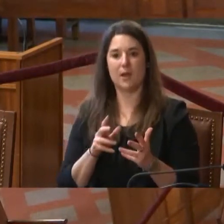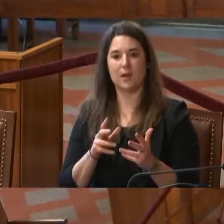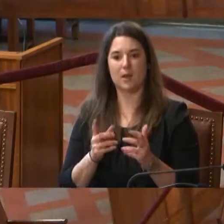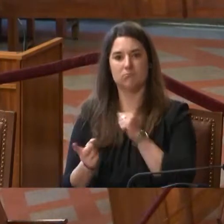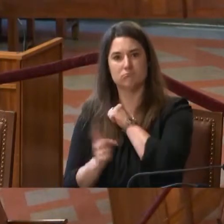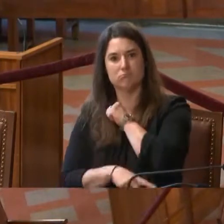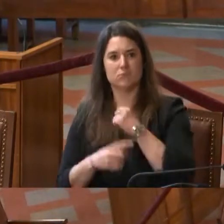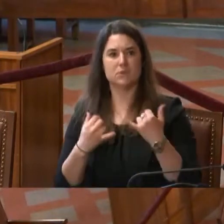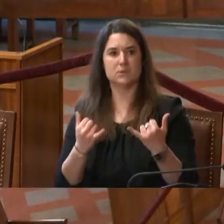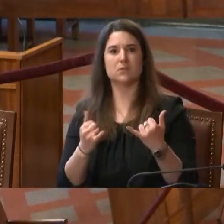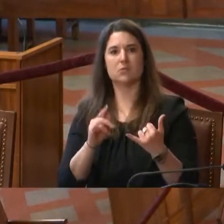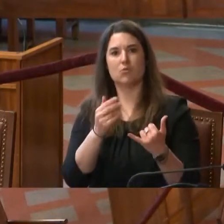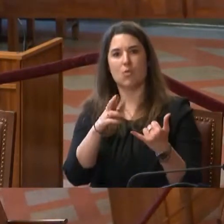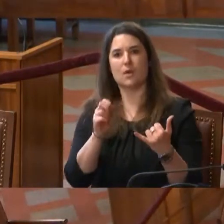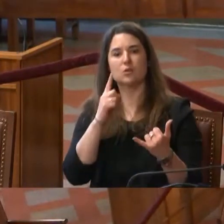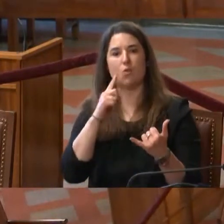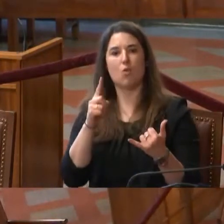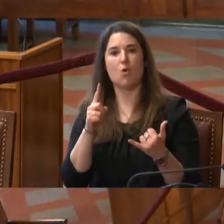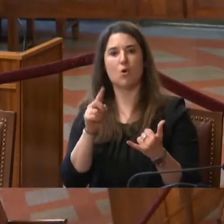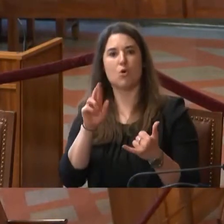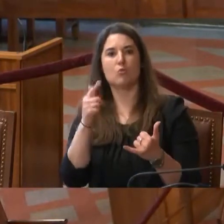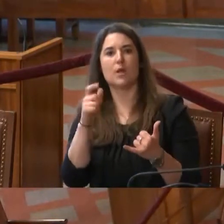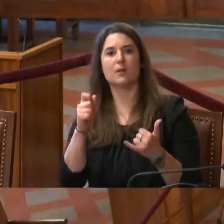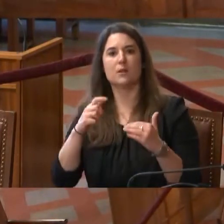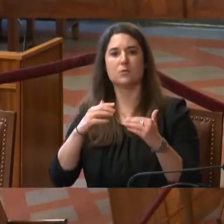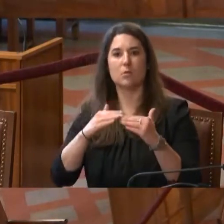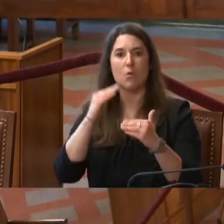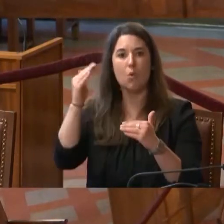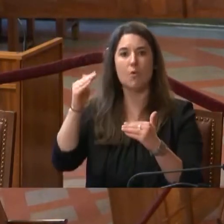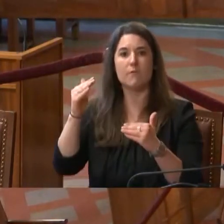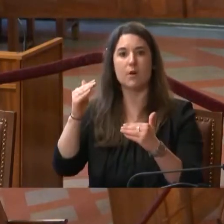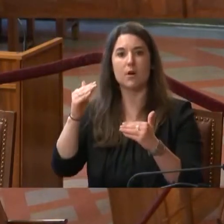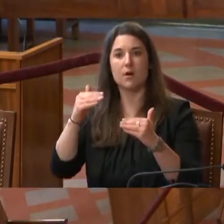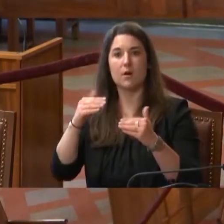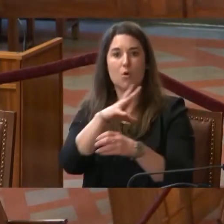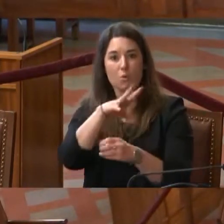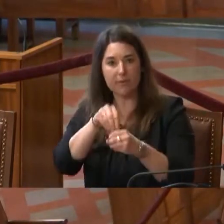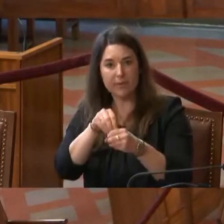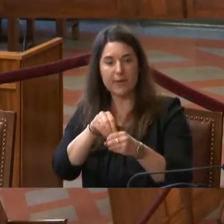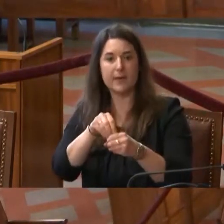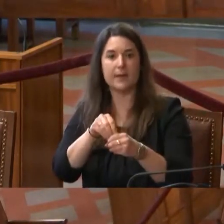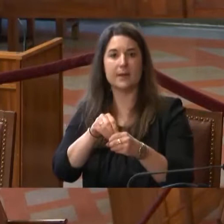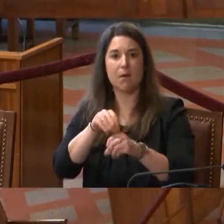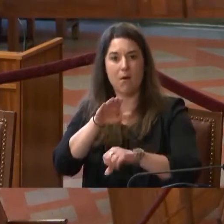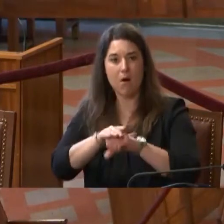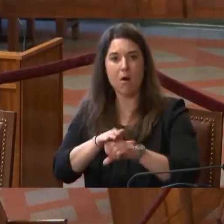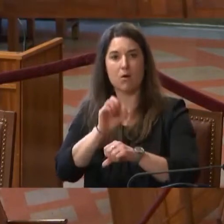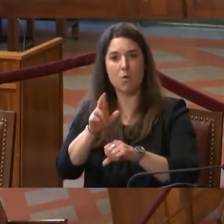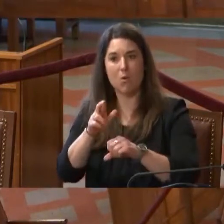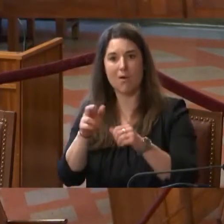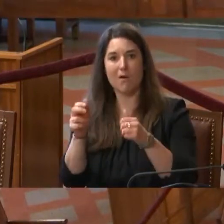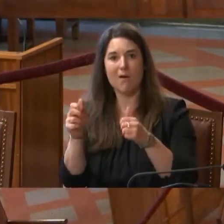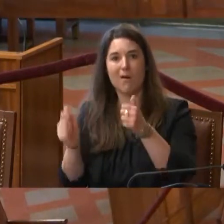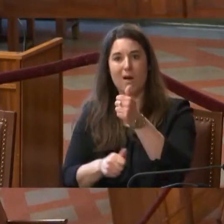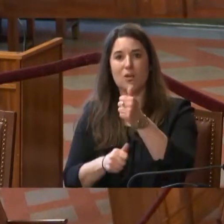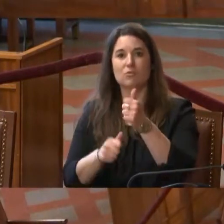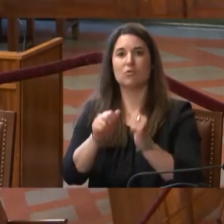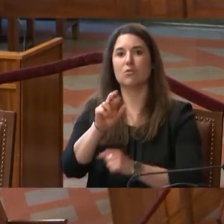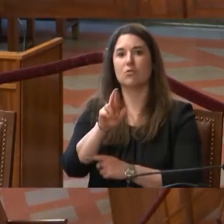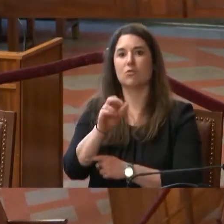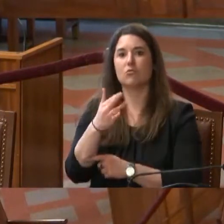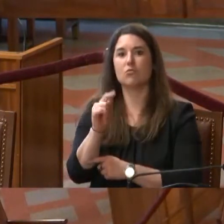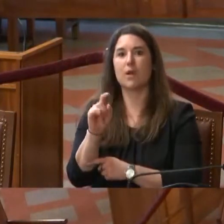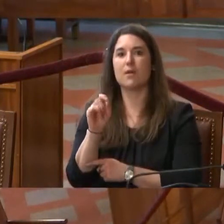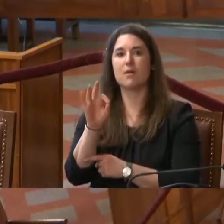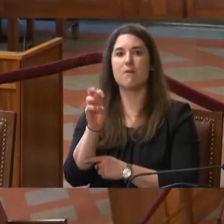existing ordinance or regulation over, above, in, within, on, or under the right-of-way within an